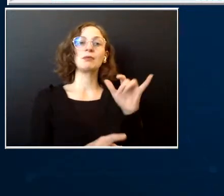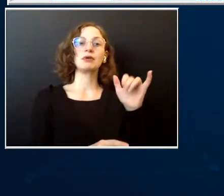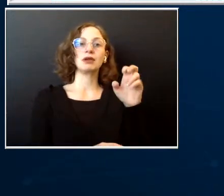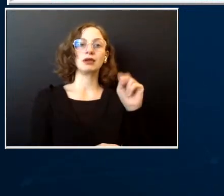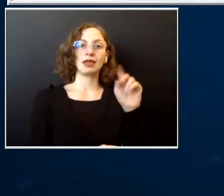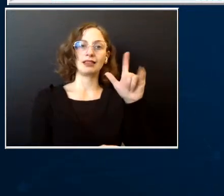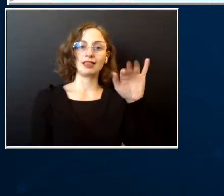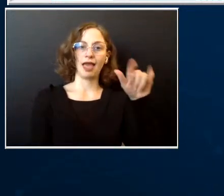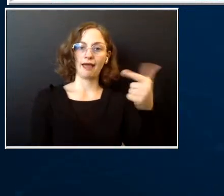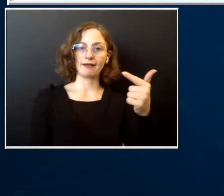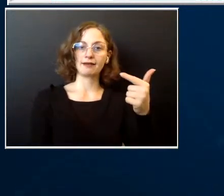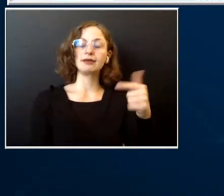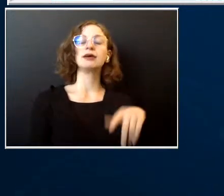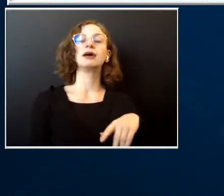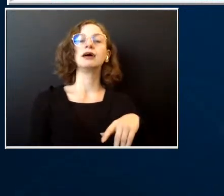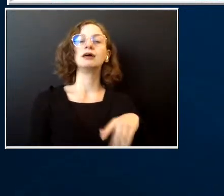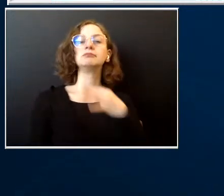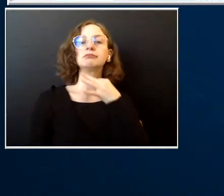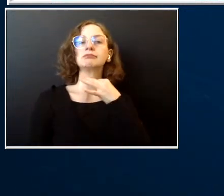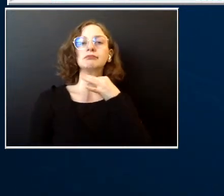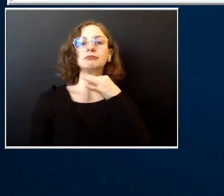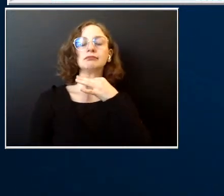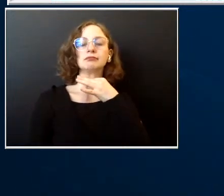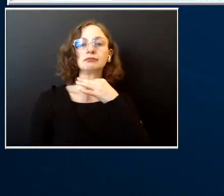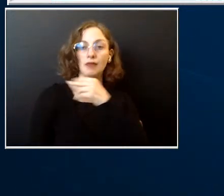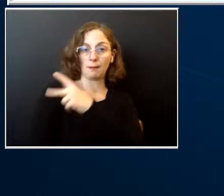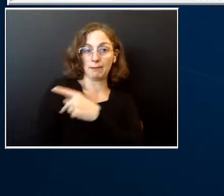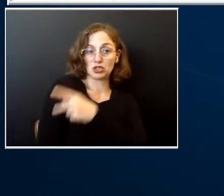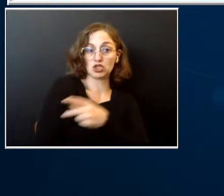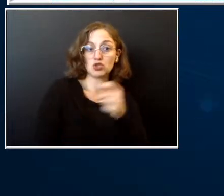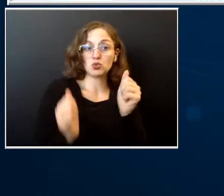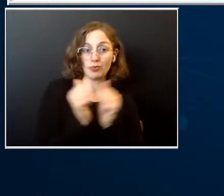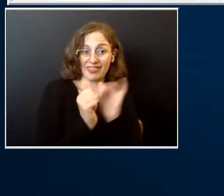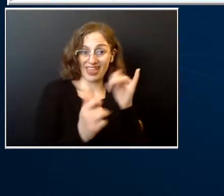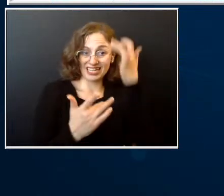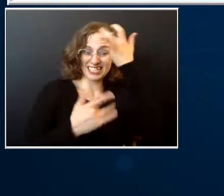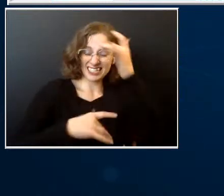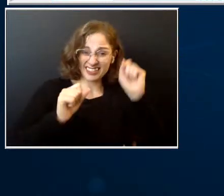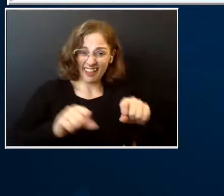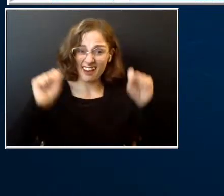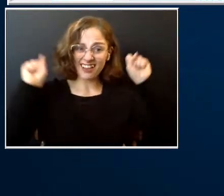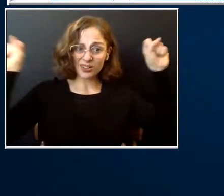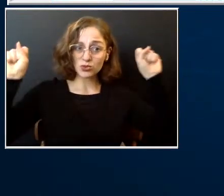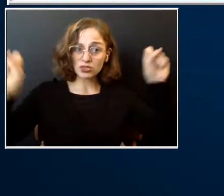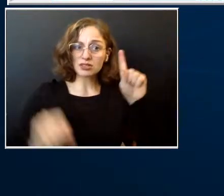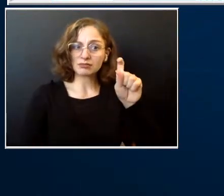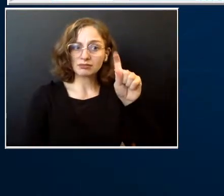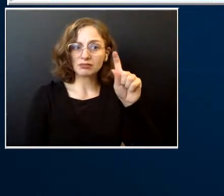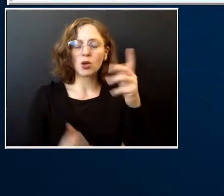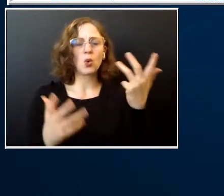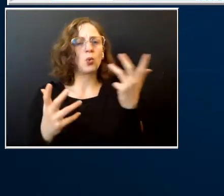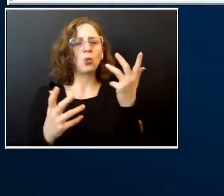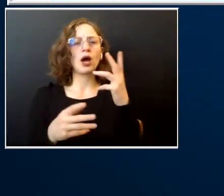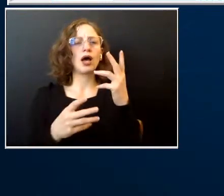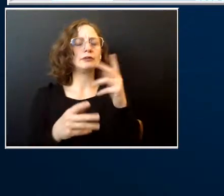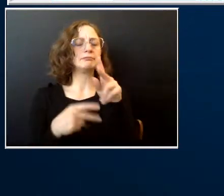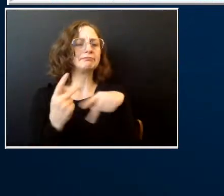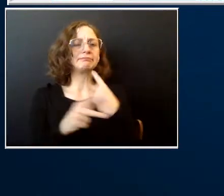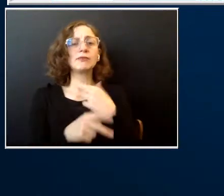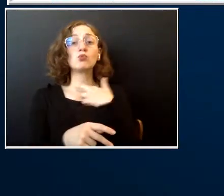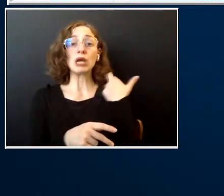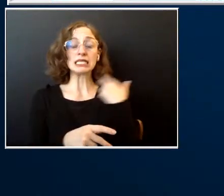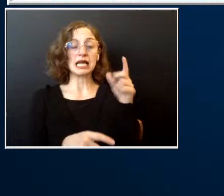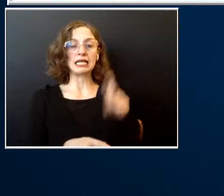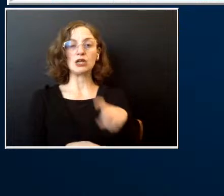could patients with Moya Moya exercise? What kind of risks do they need to pay attention to? And what's the difference